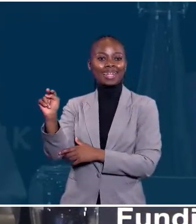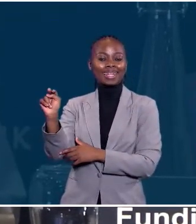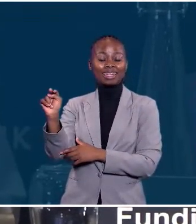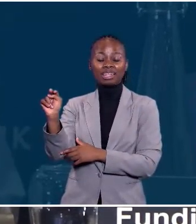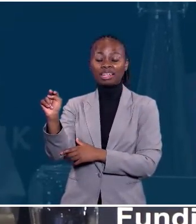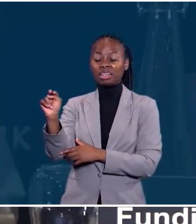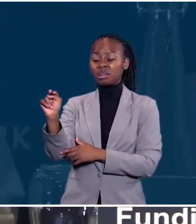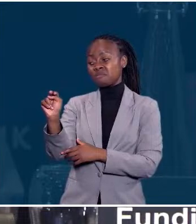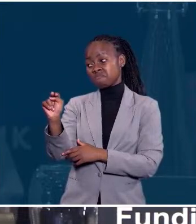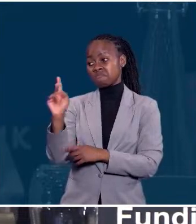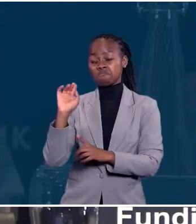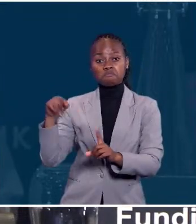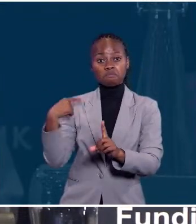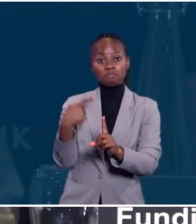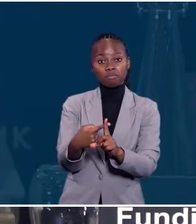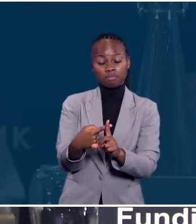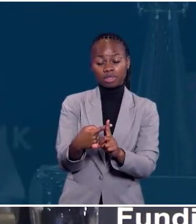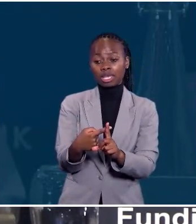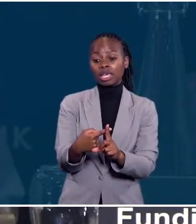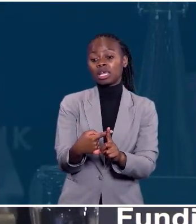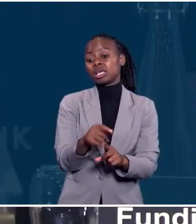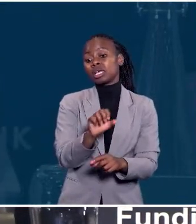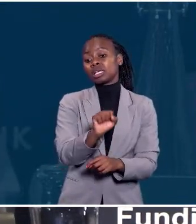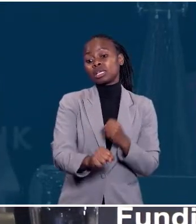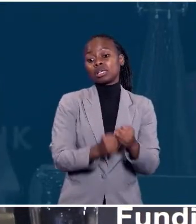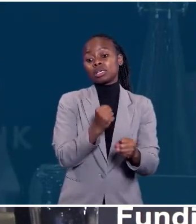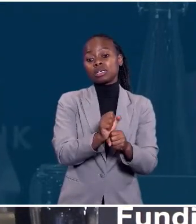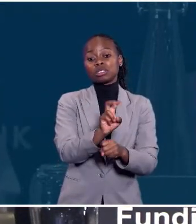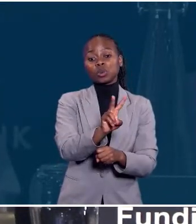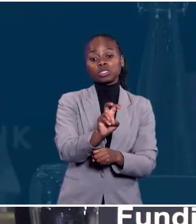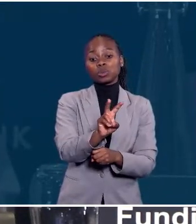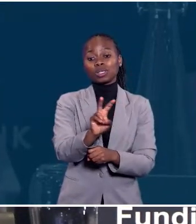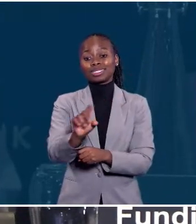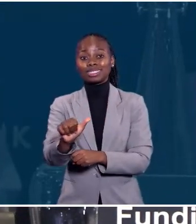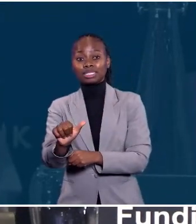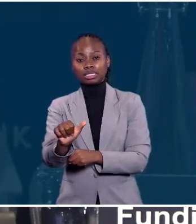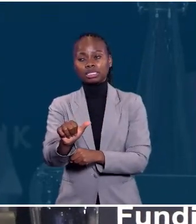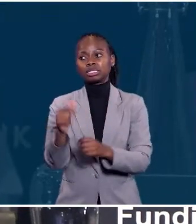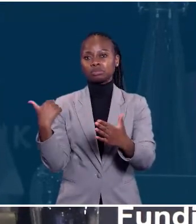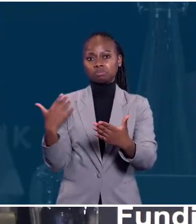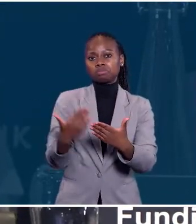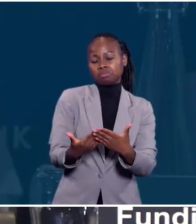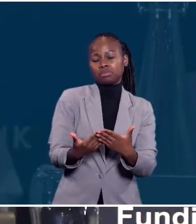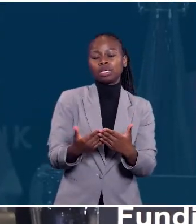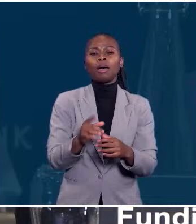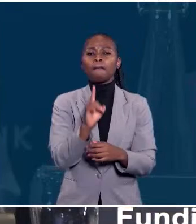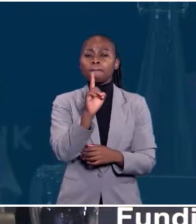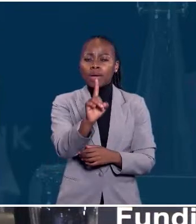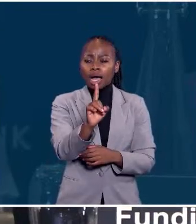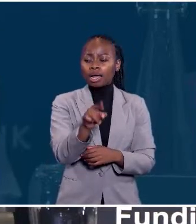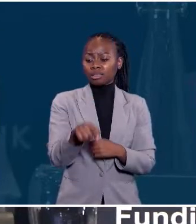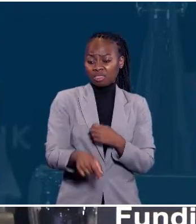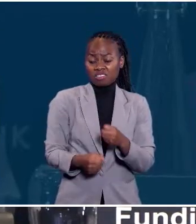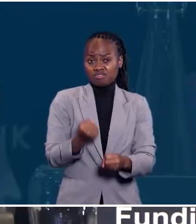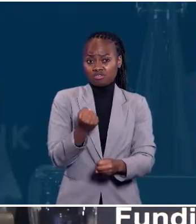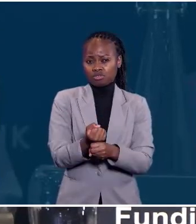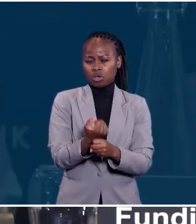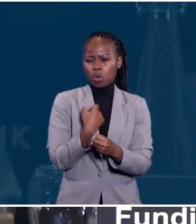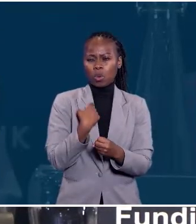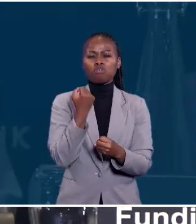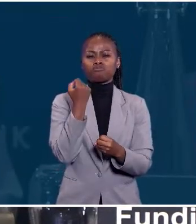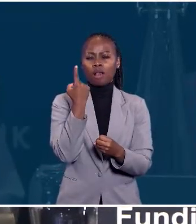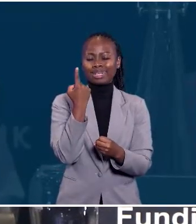2026. But when we then started getting the numbers in our November MPC, we realized that we